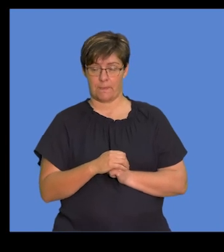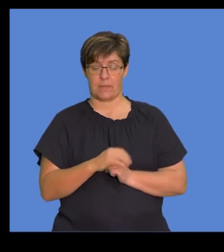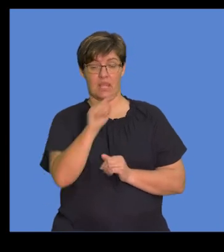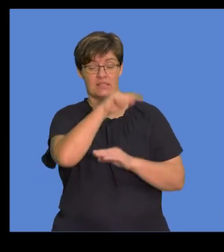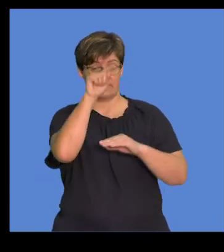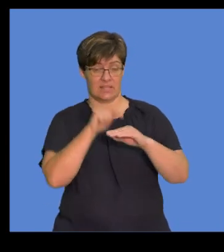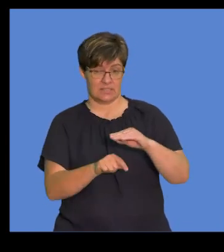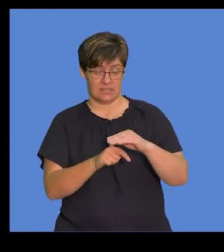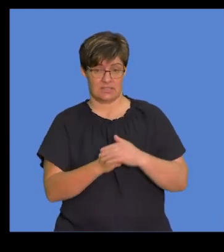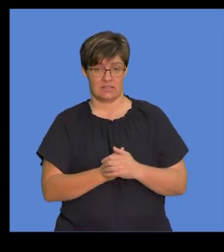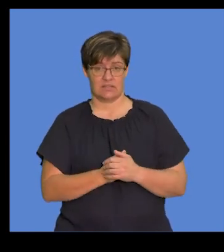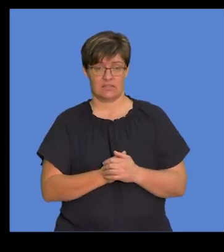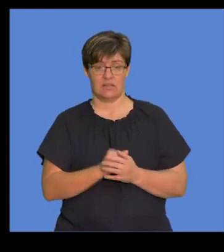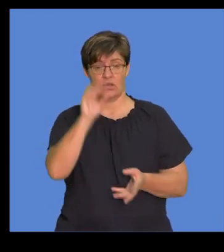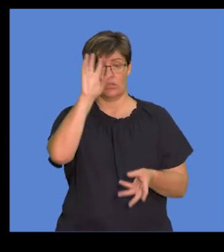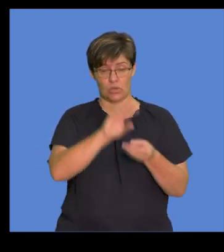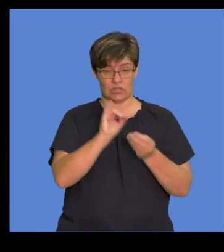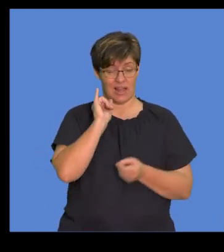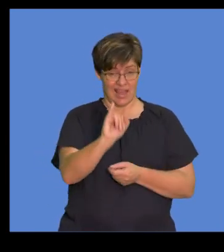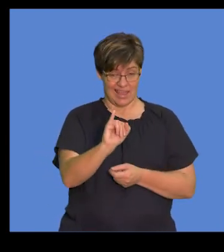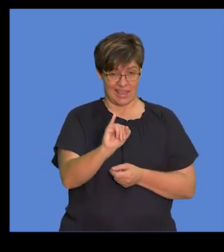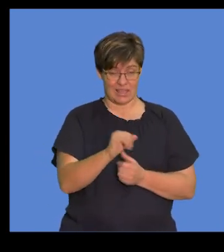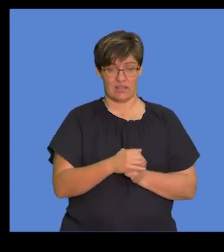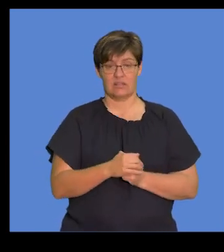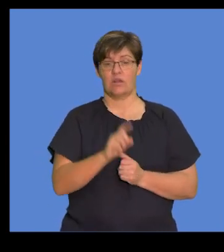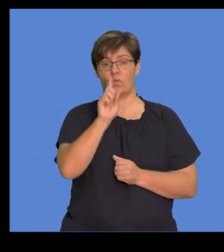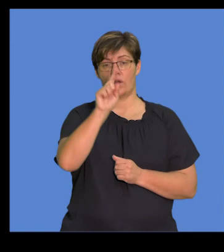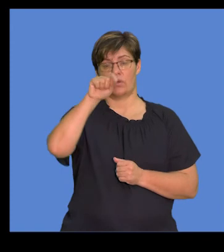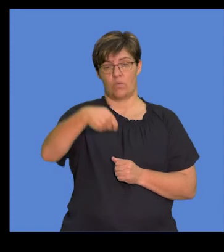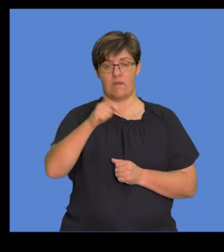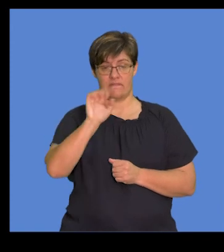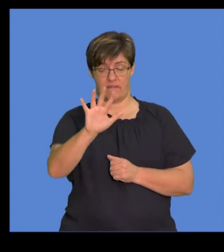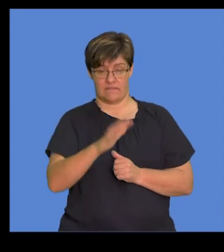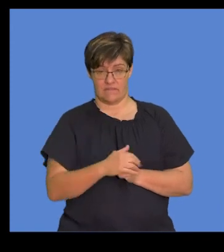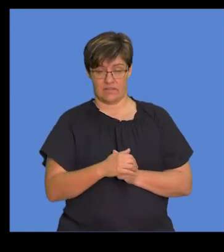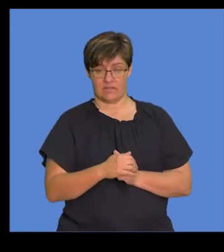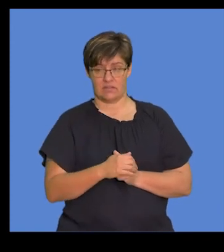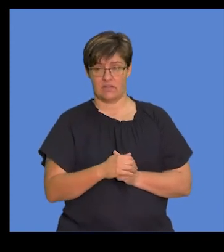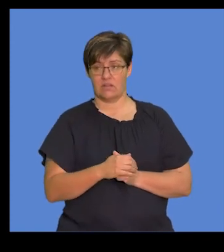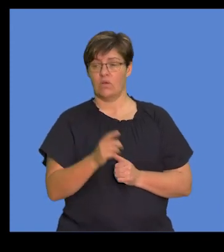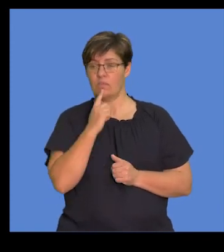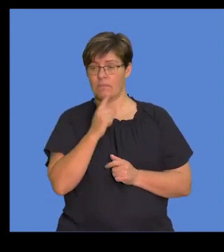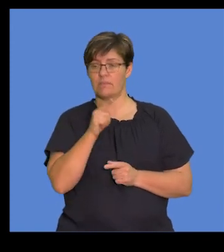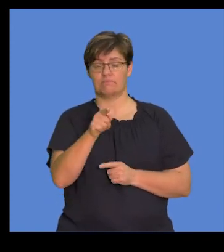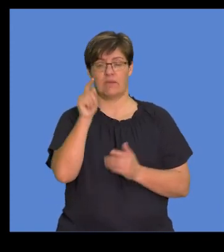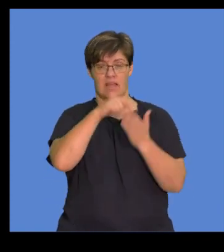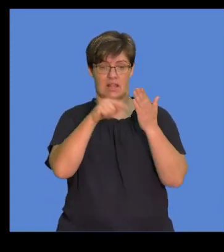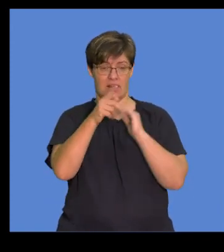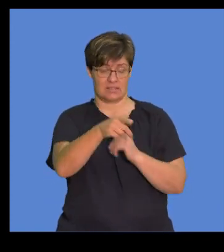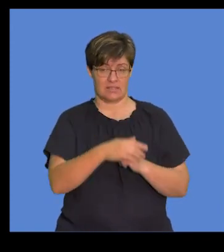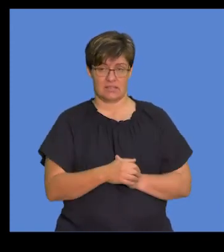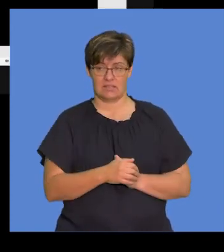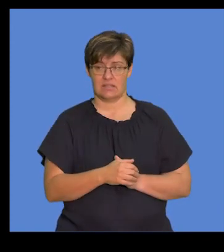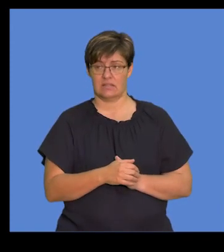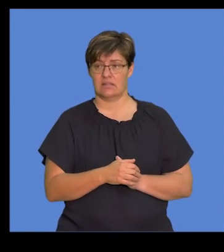2,4, okay, divided by the total current in the circuit, which is 1,5, okay? Then we